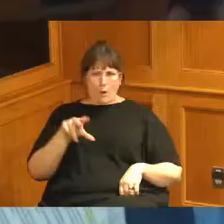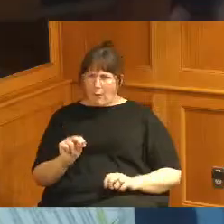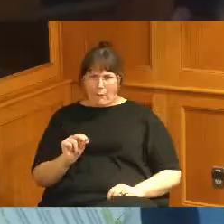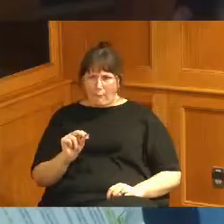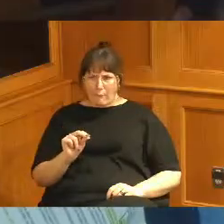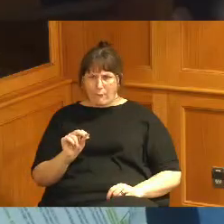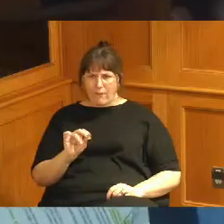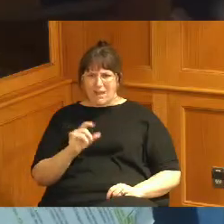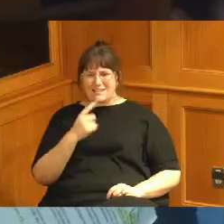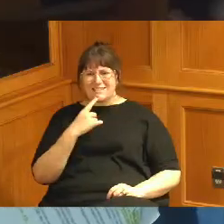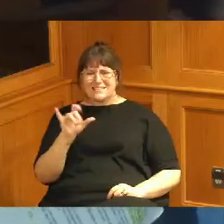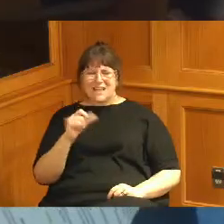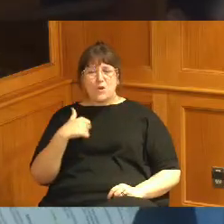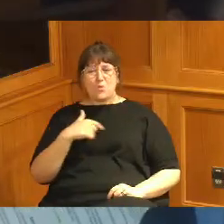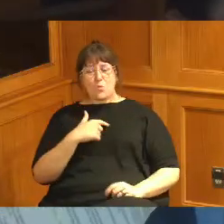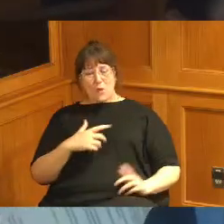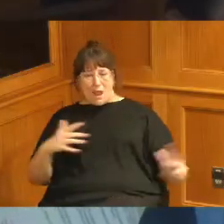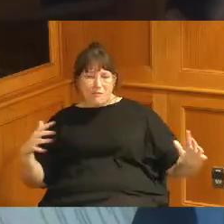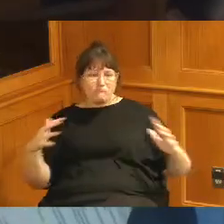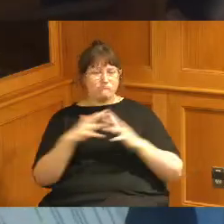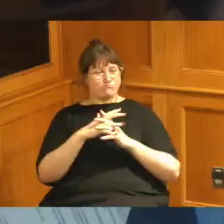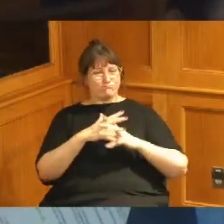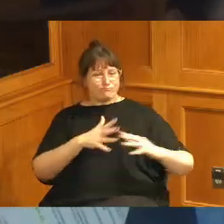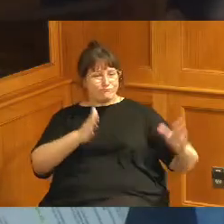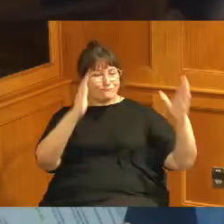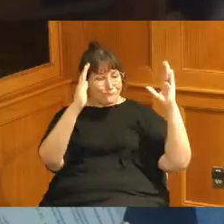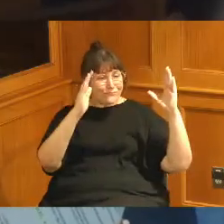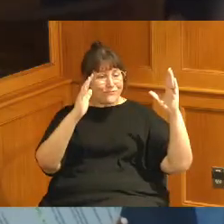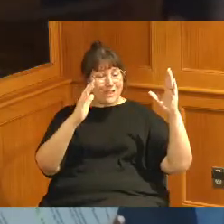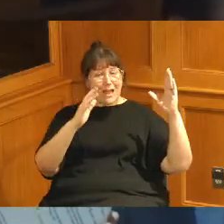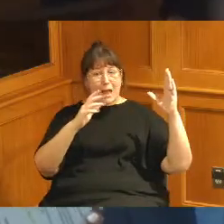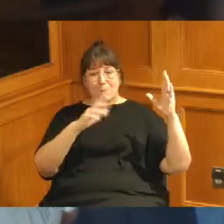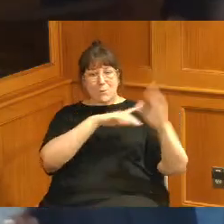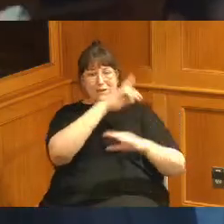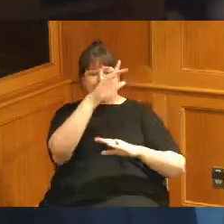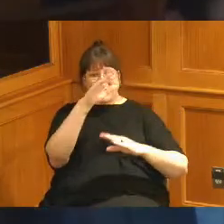scored a touchdown and we never went to the end zone.